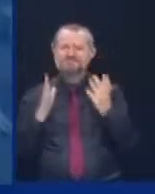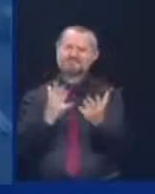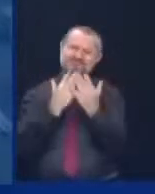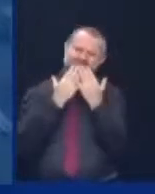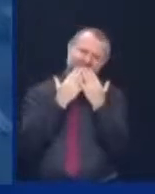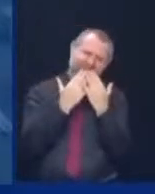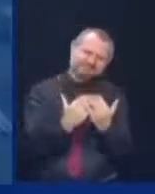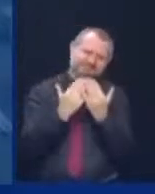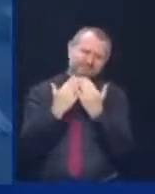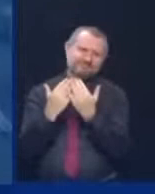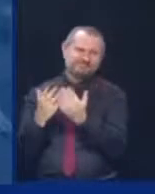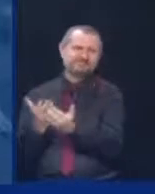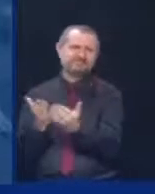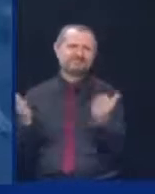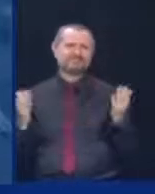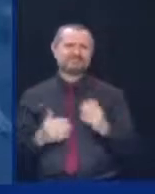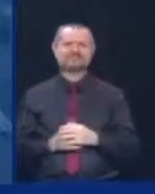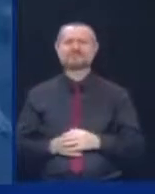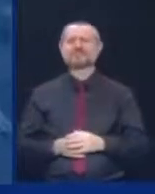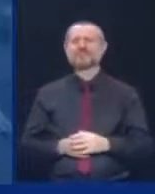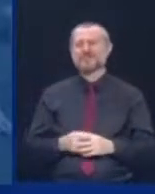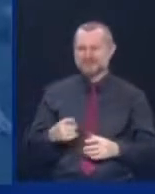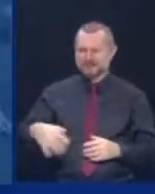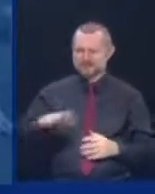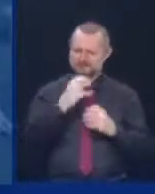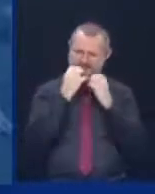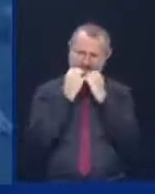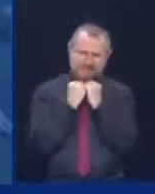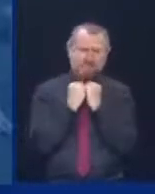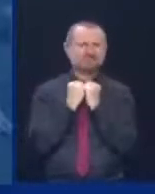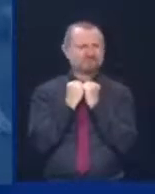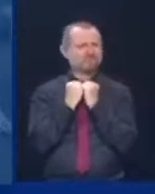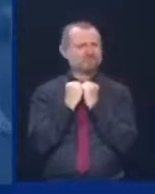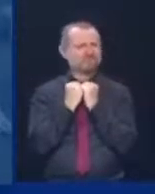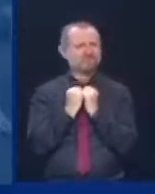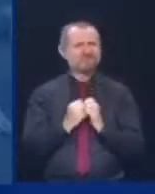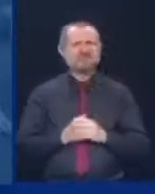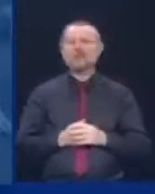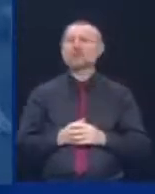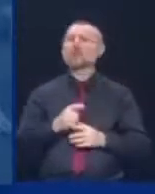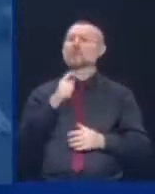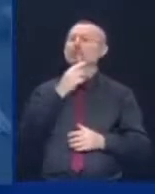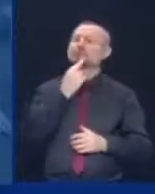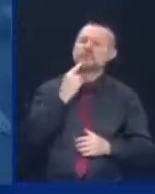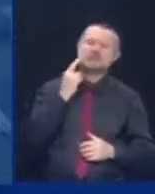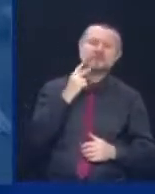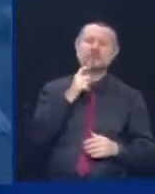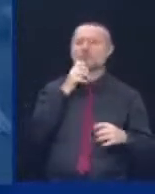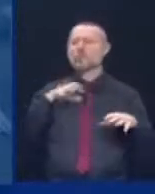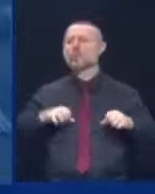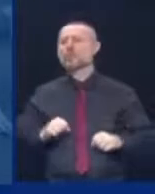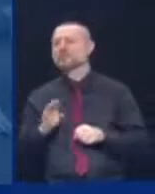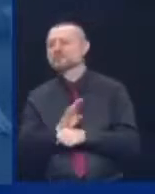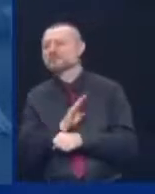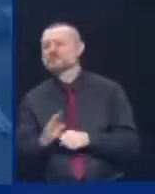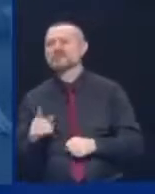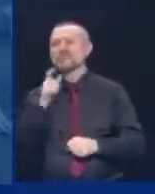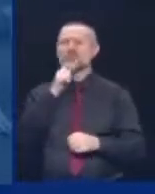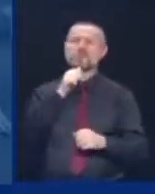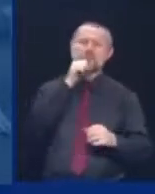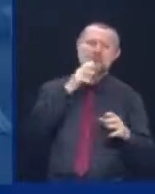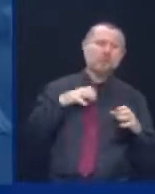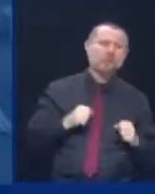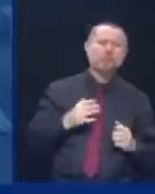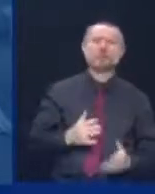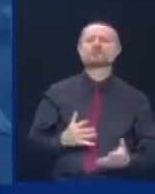Be thankful for them that they care enough to do it. Every restaurant owner, business owner, bar owner who